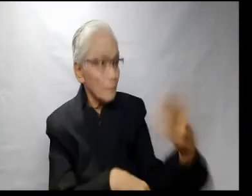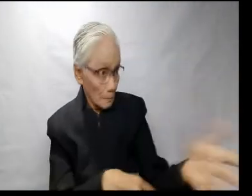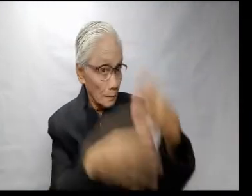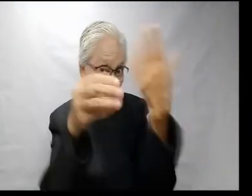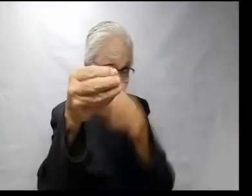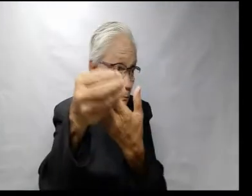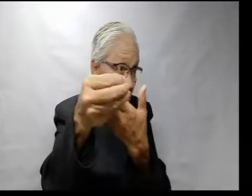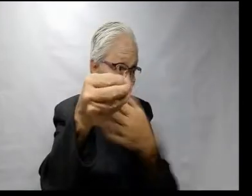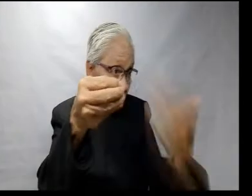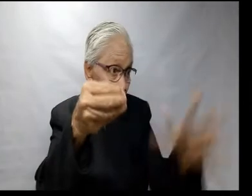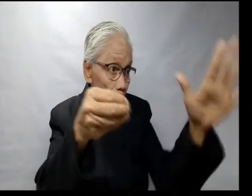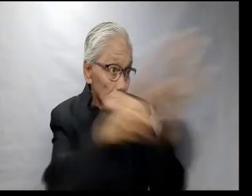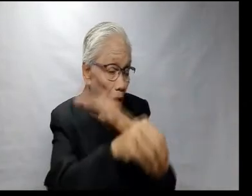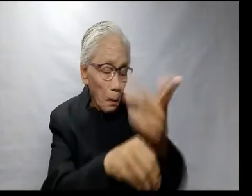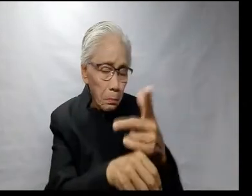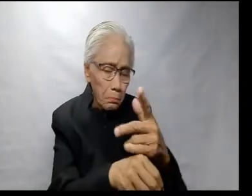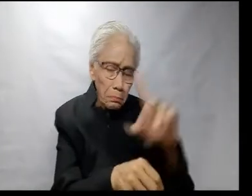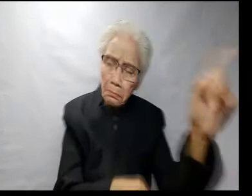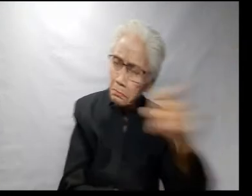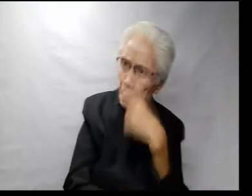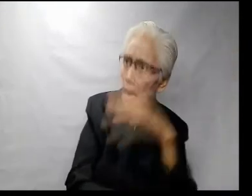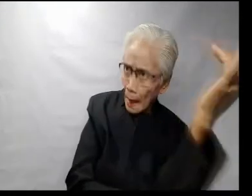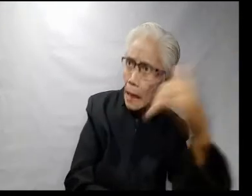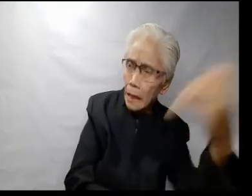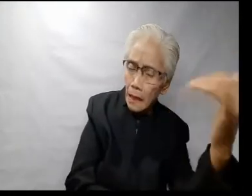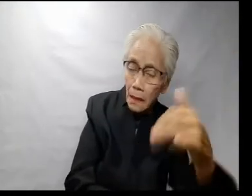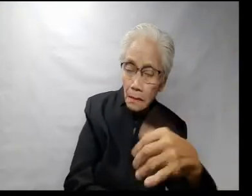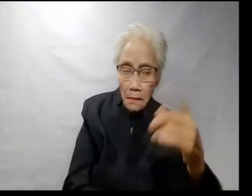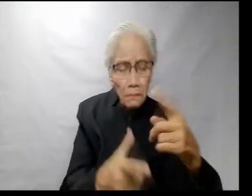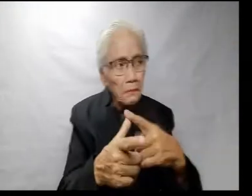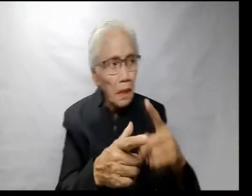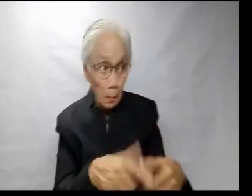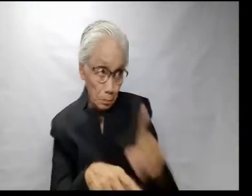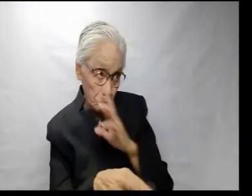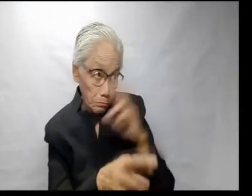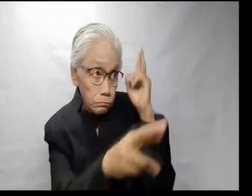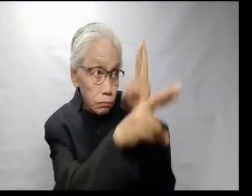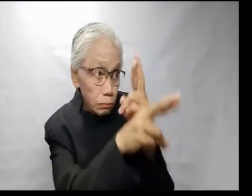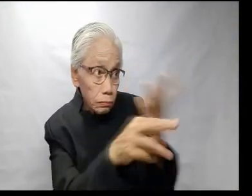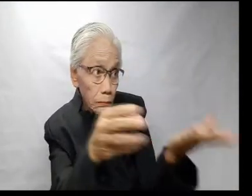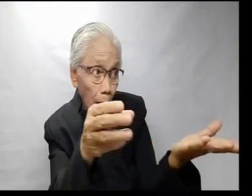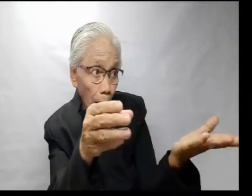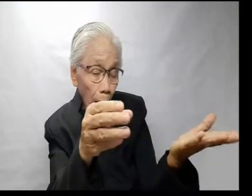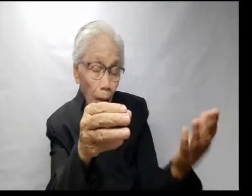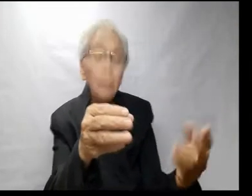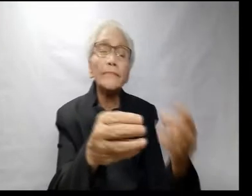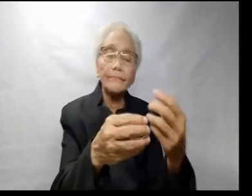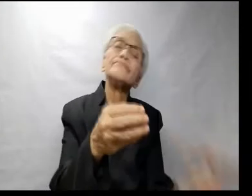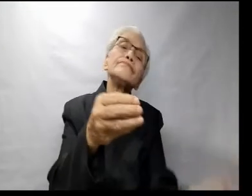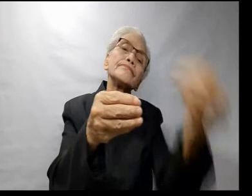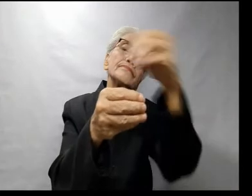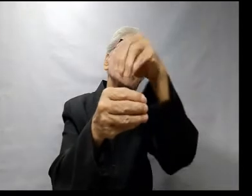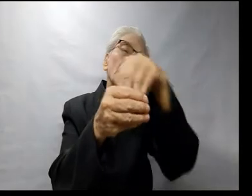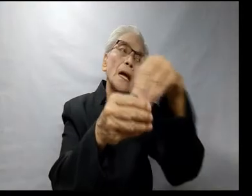this jar full?" Everyone in the class said, "Yes." Then he said, "Really?" Then